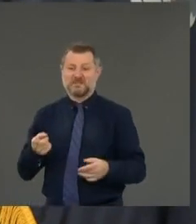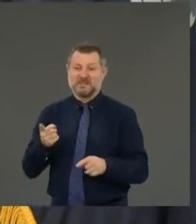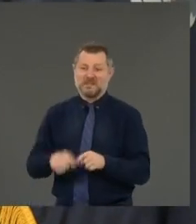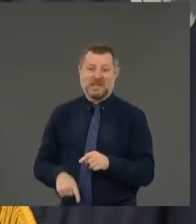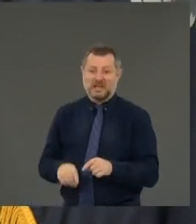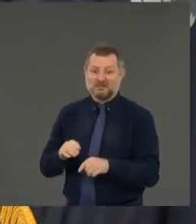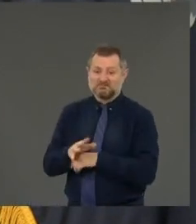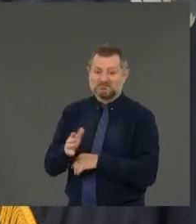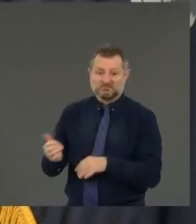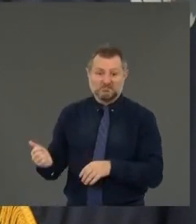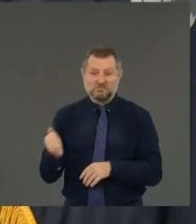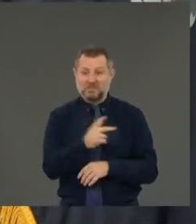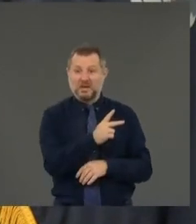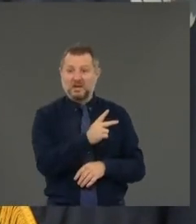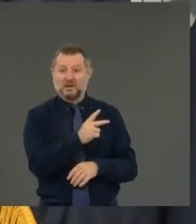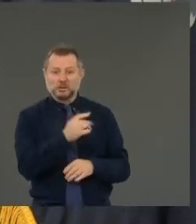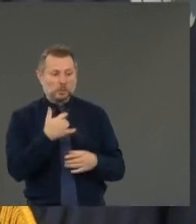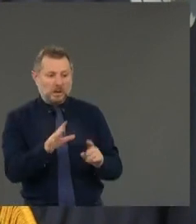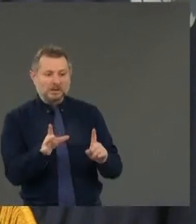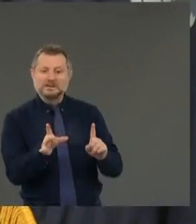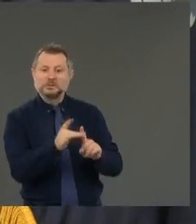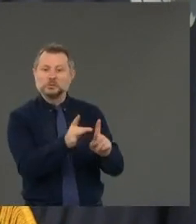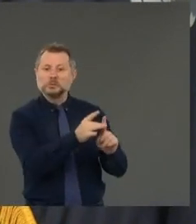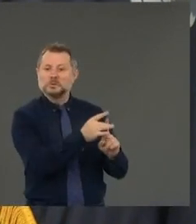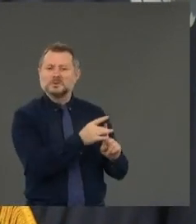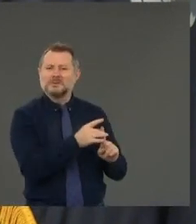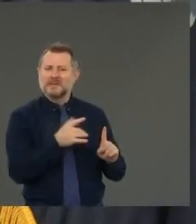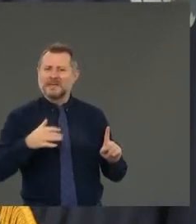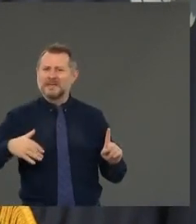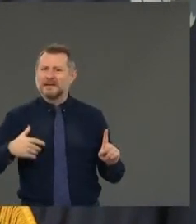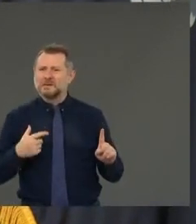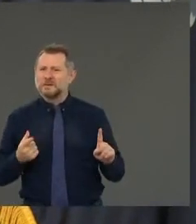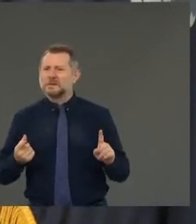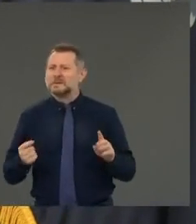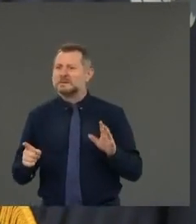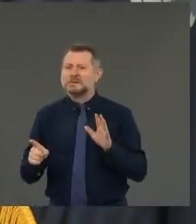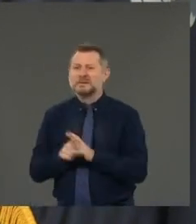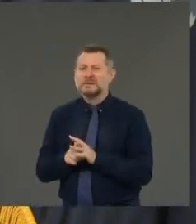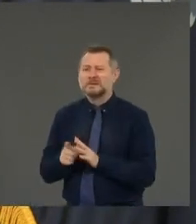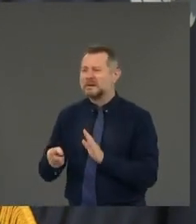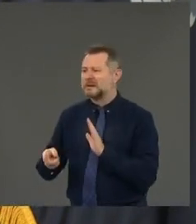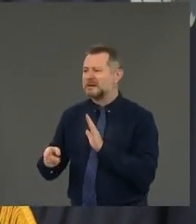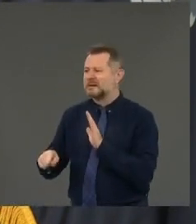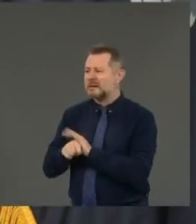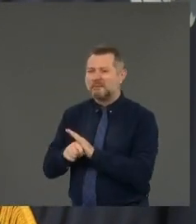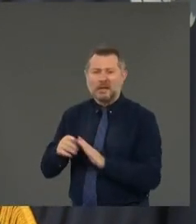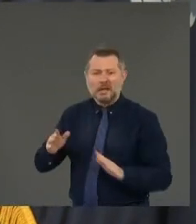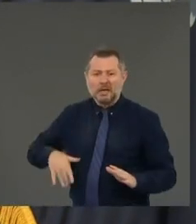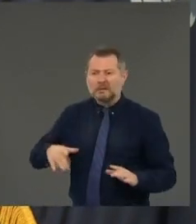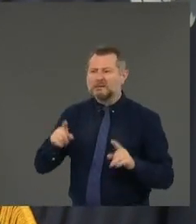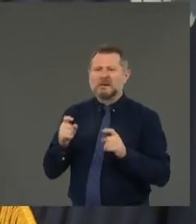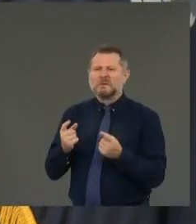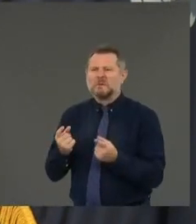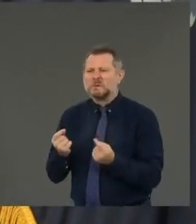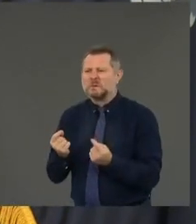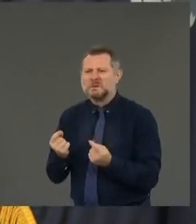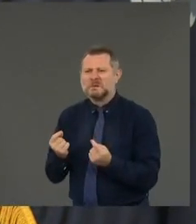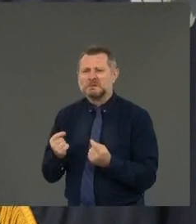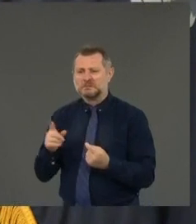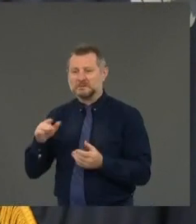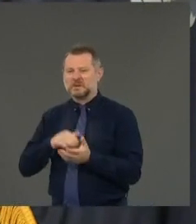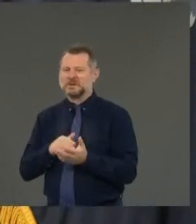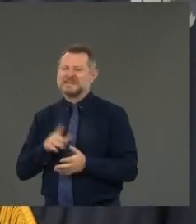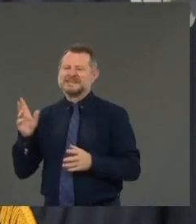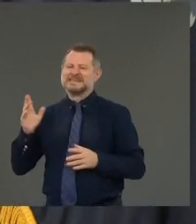not yet testing negative? They will say to you, it is highly risky to leave that person in a